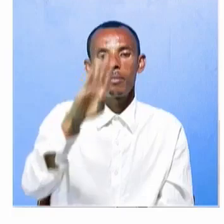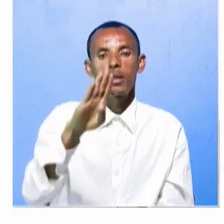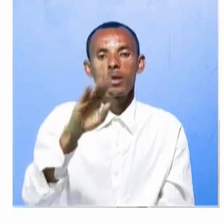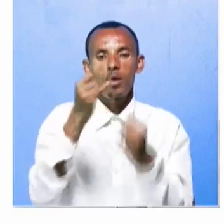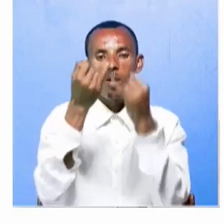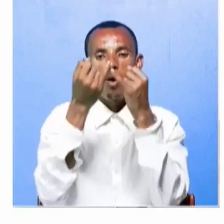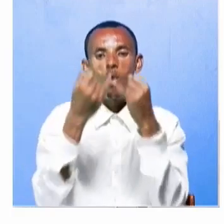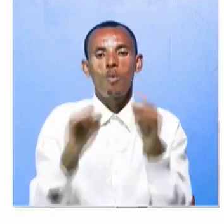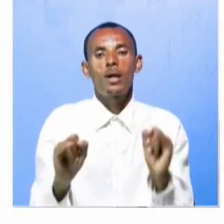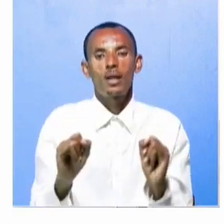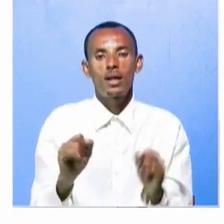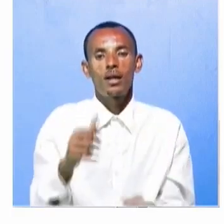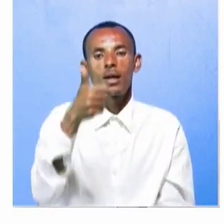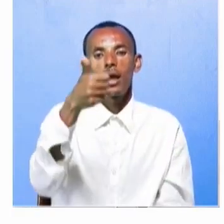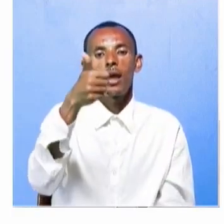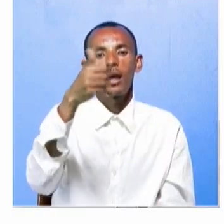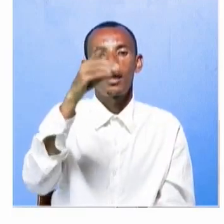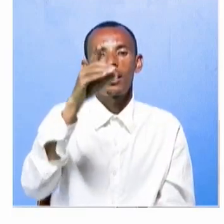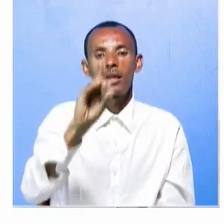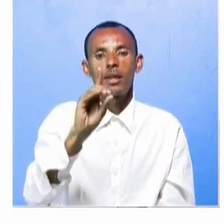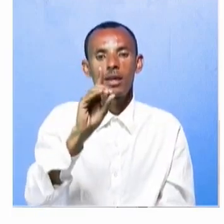over AD